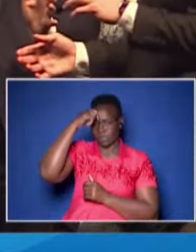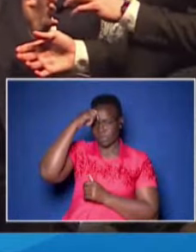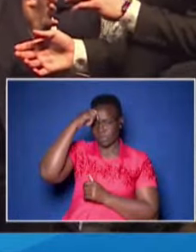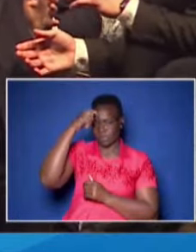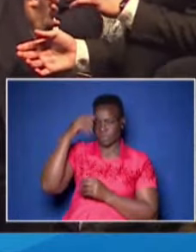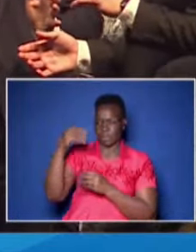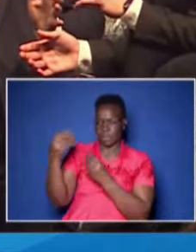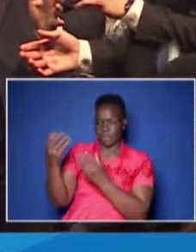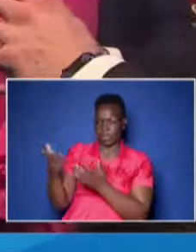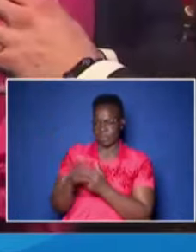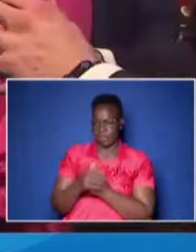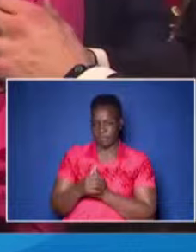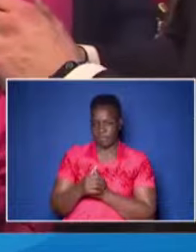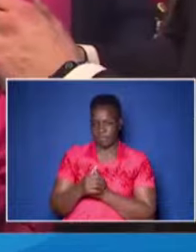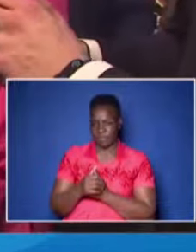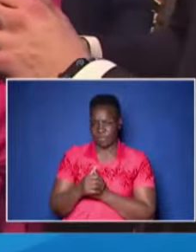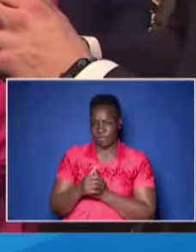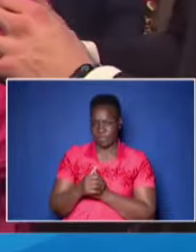Lord